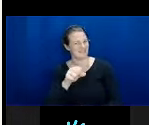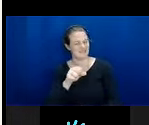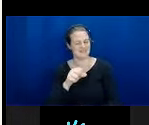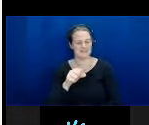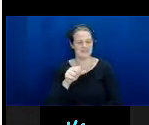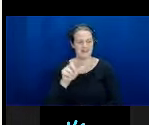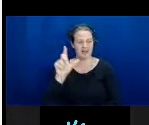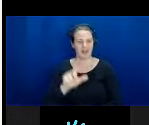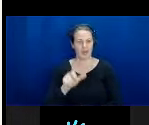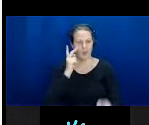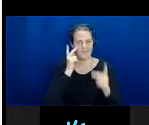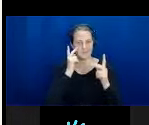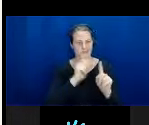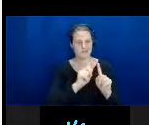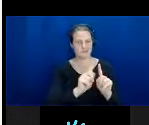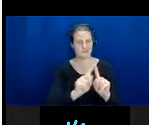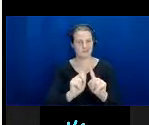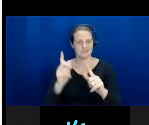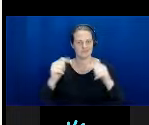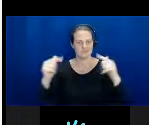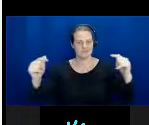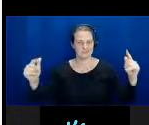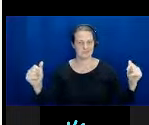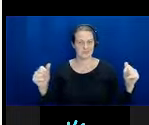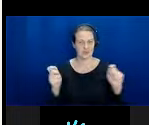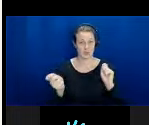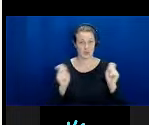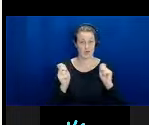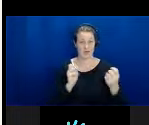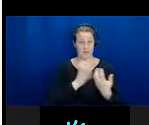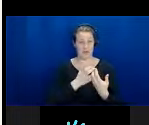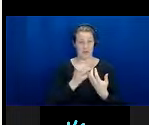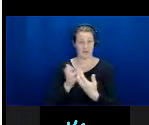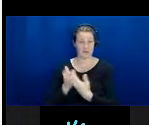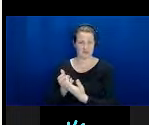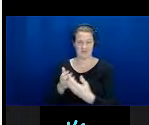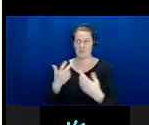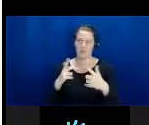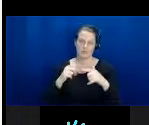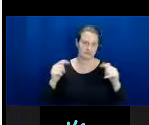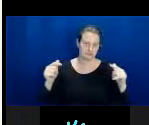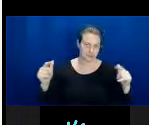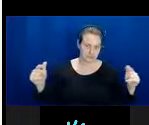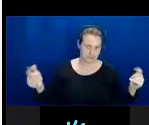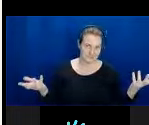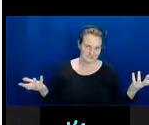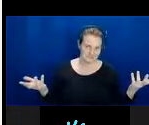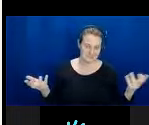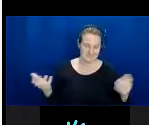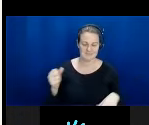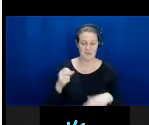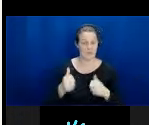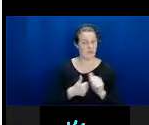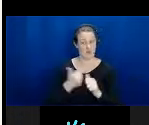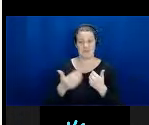very differently. And so the accommodations that would need to be made also look different. But the easiest thing is, I